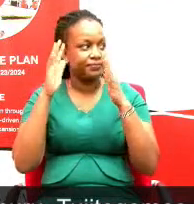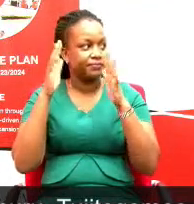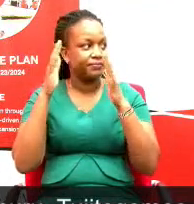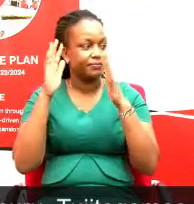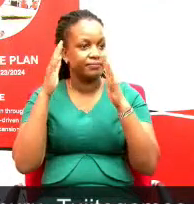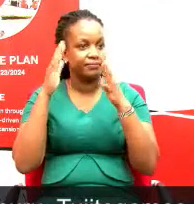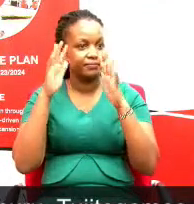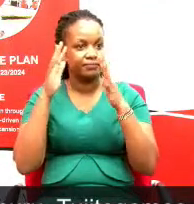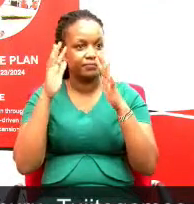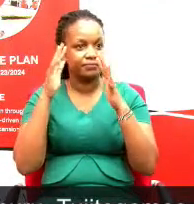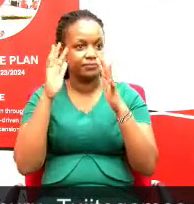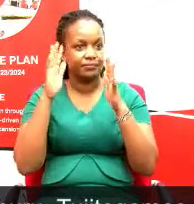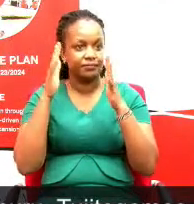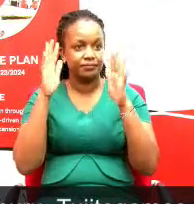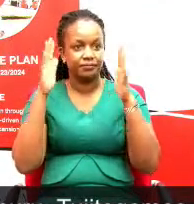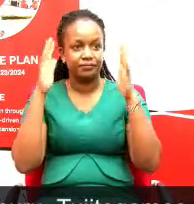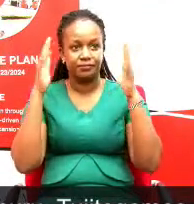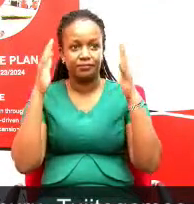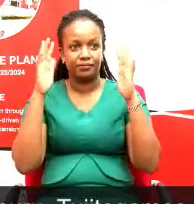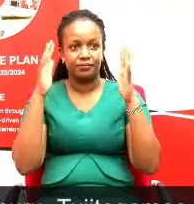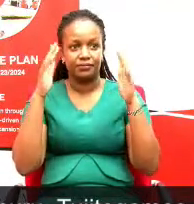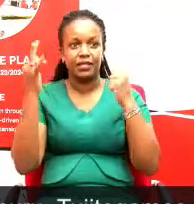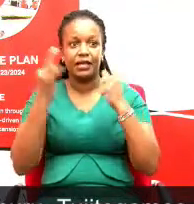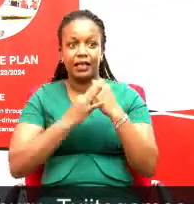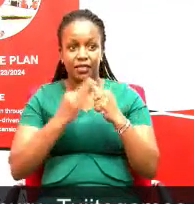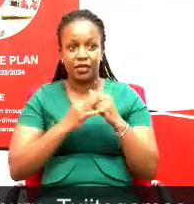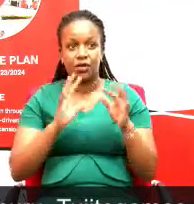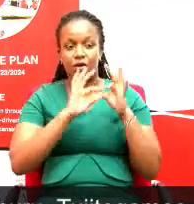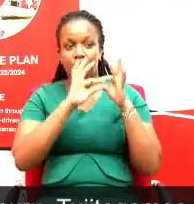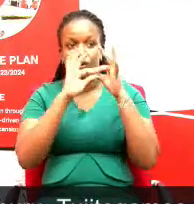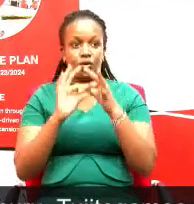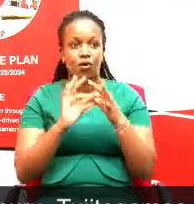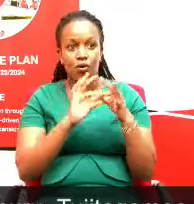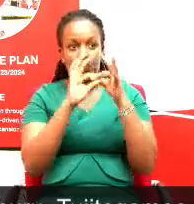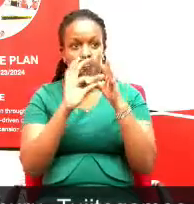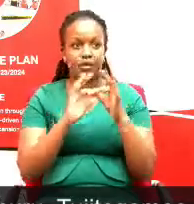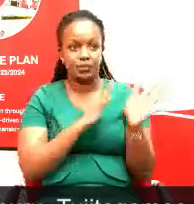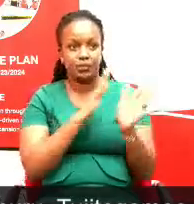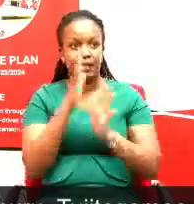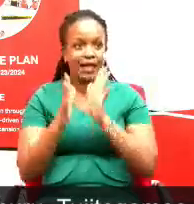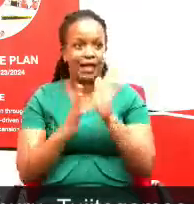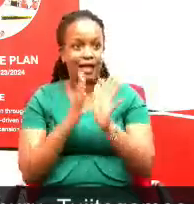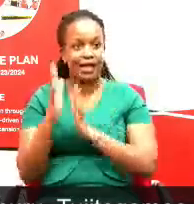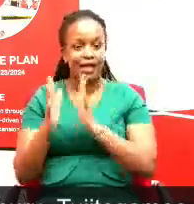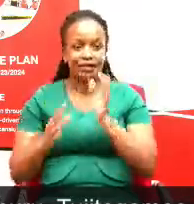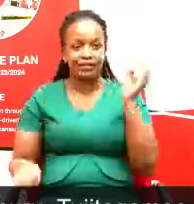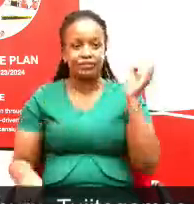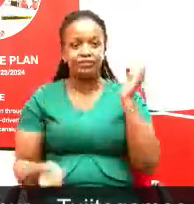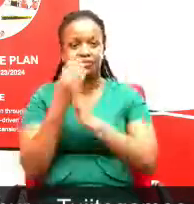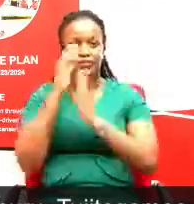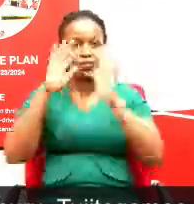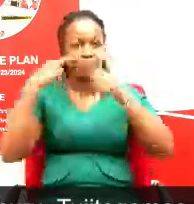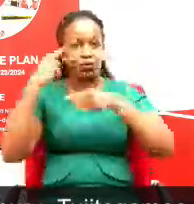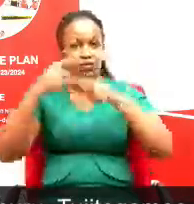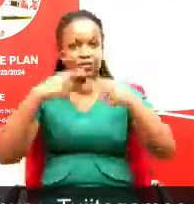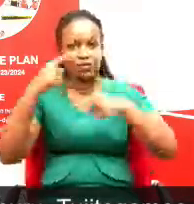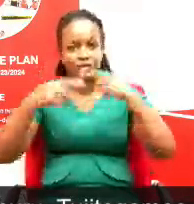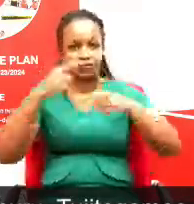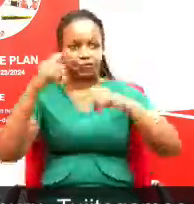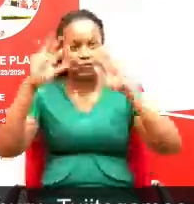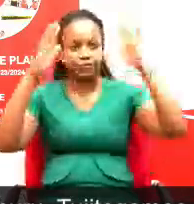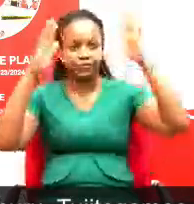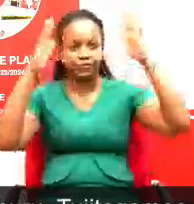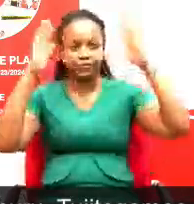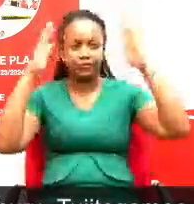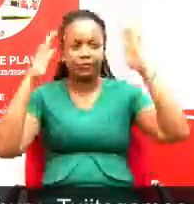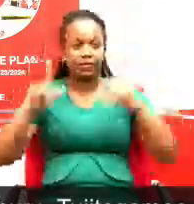Now, the 8th corporate plan is unveiled. Continue with the applause, please, ladies and